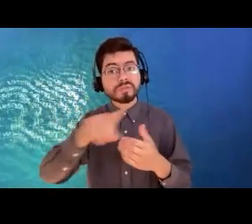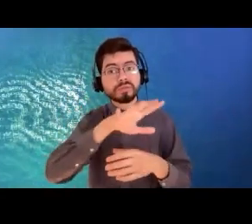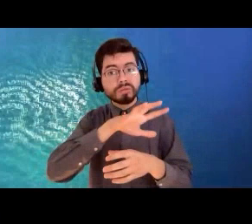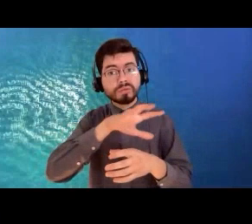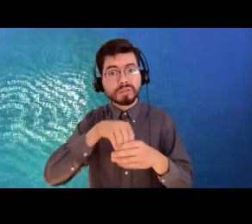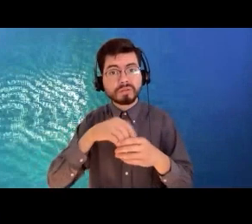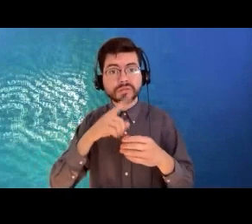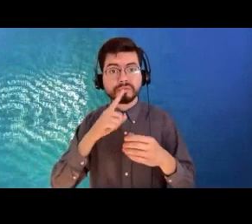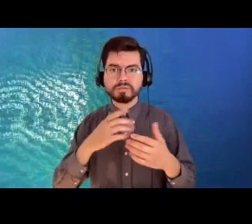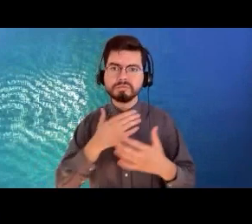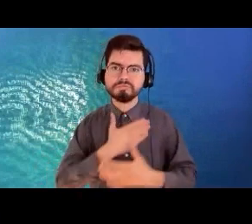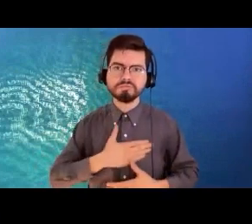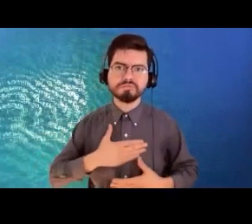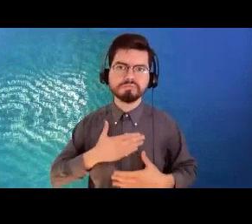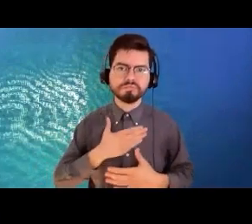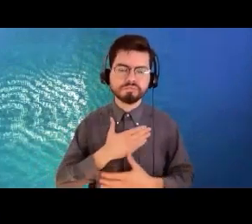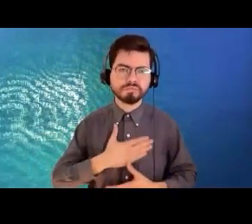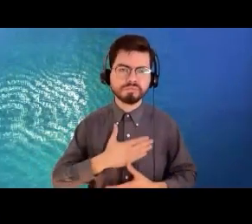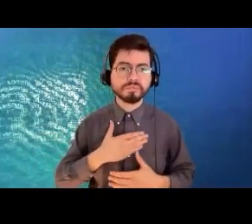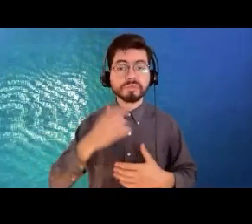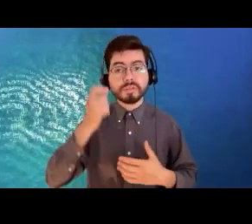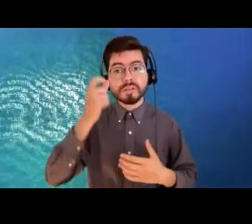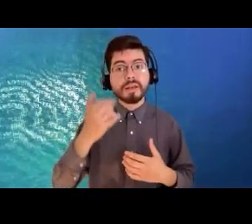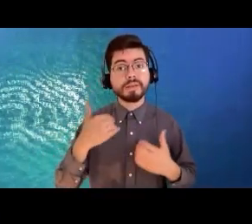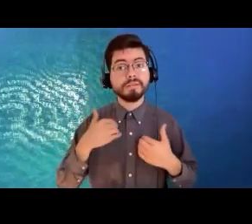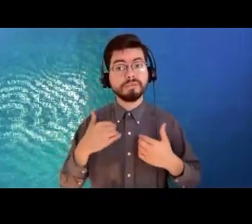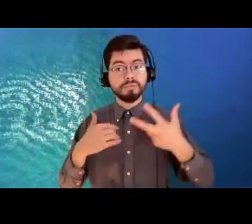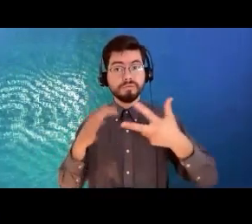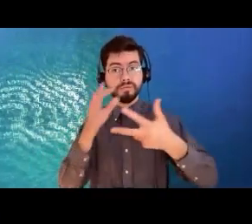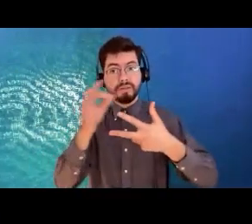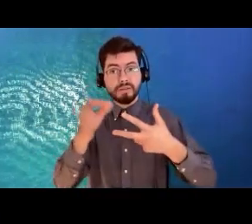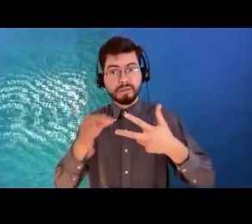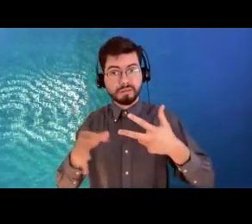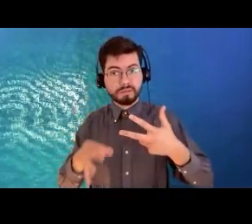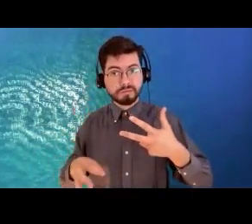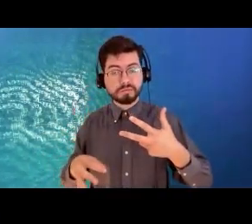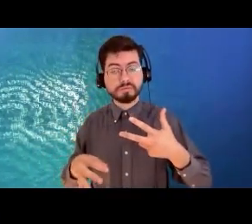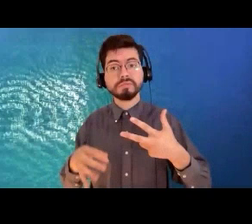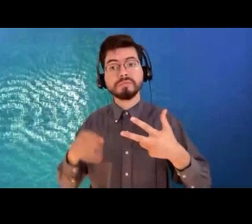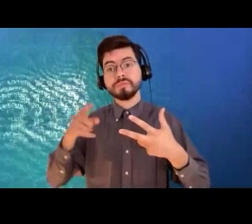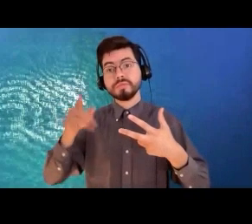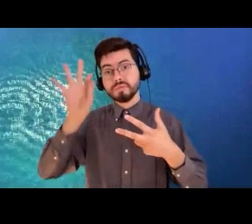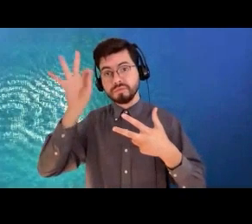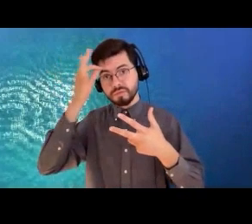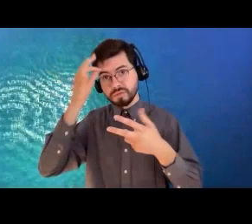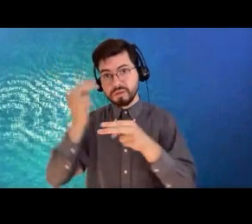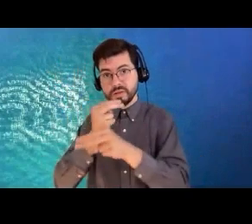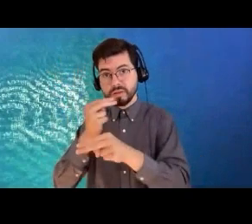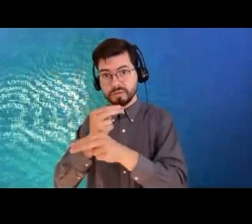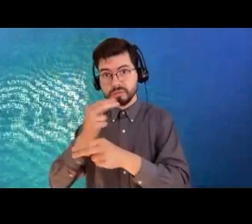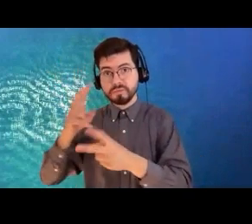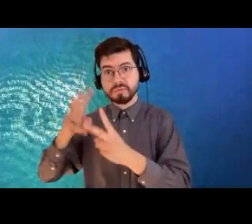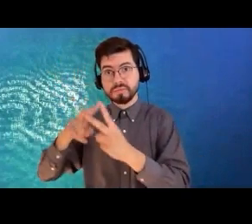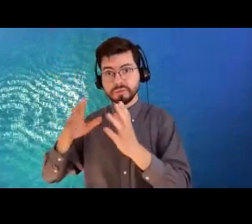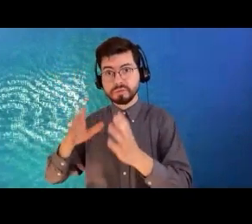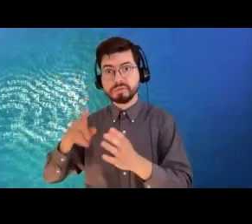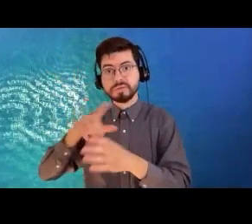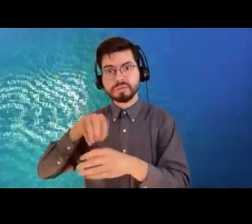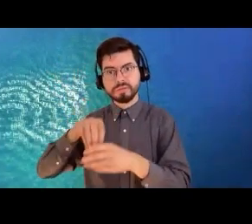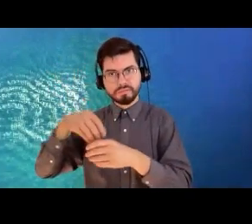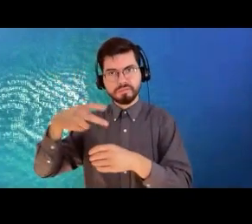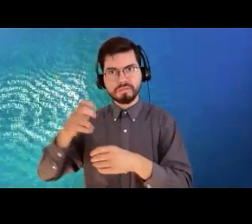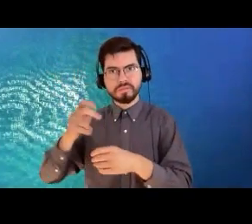Mike explained it. We've got 3 options we're exploring, and actually our federal highway partners are in the park this week, and our